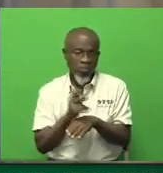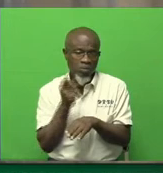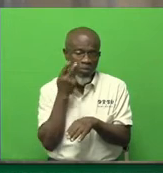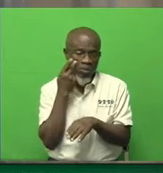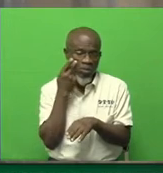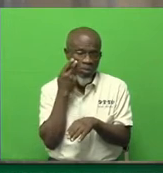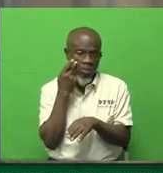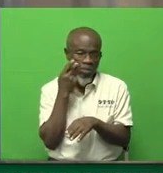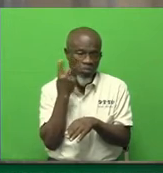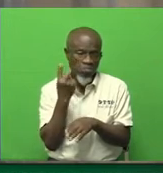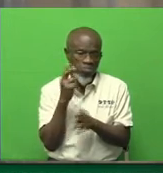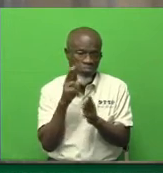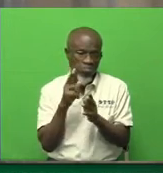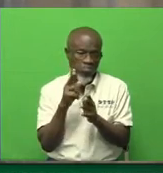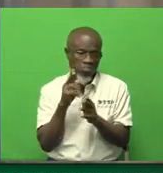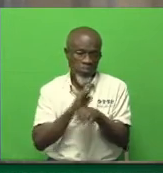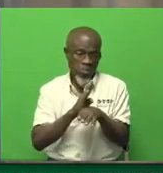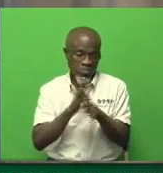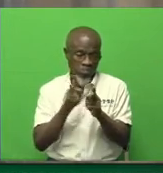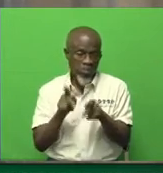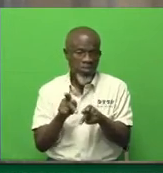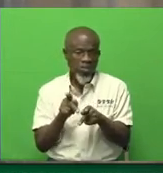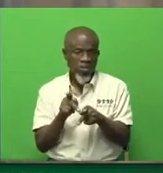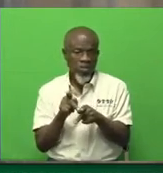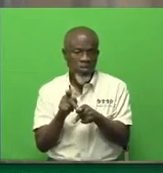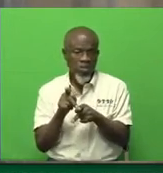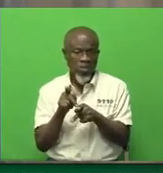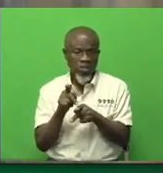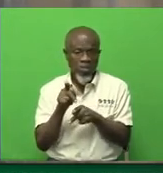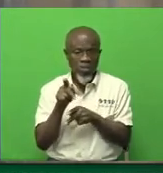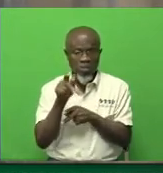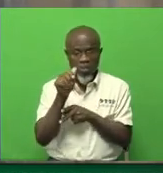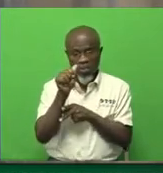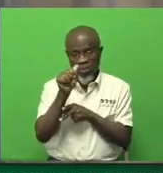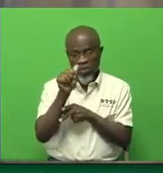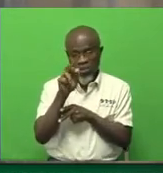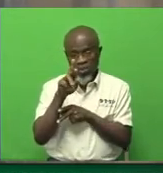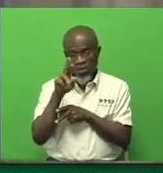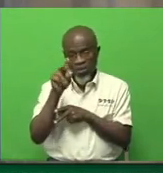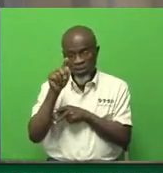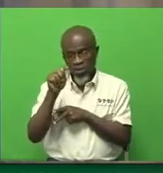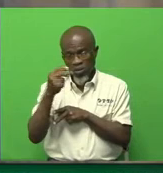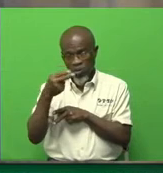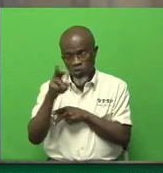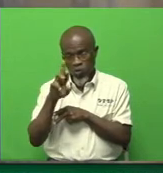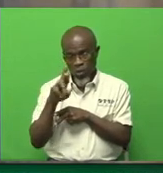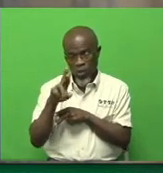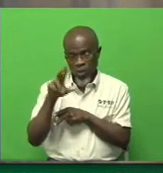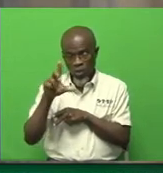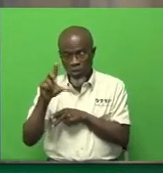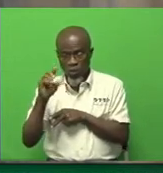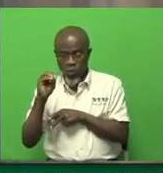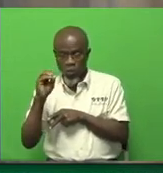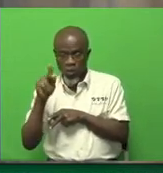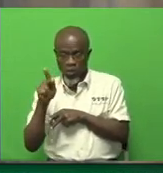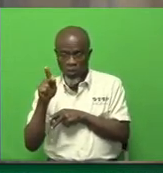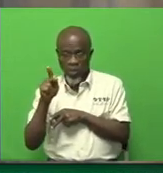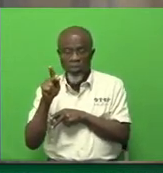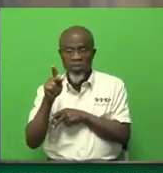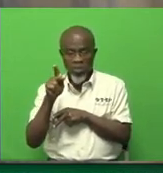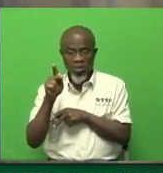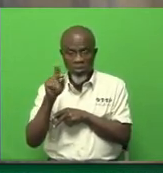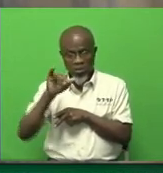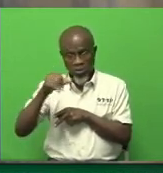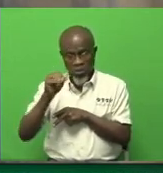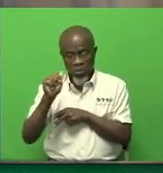leader Arthur chairman of ebl they have six factories in Trinidad and Tobago is reported to